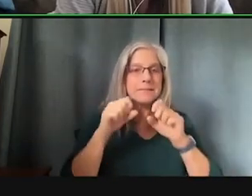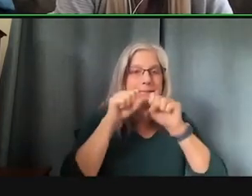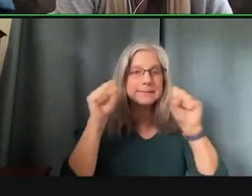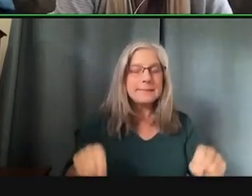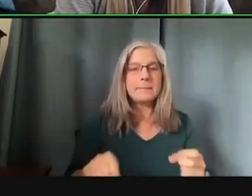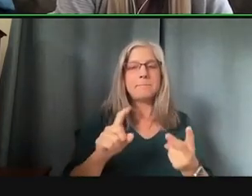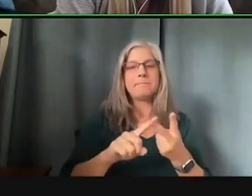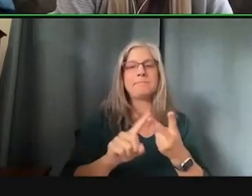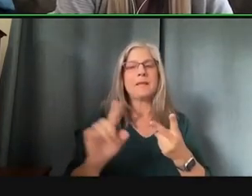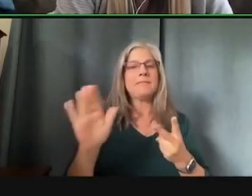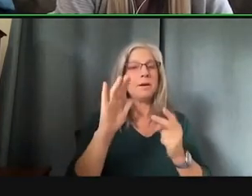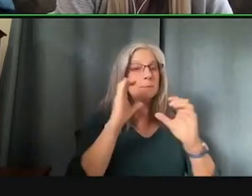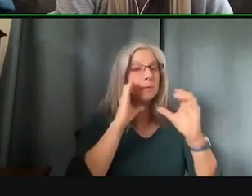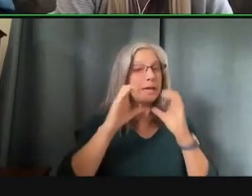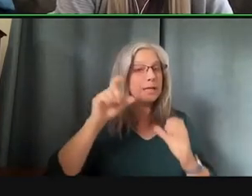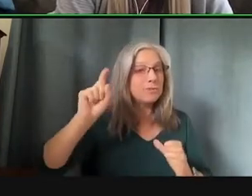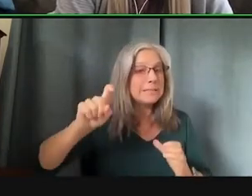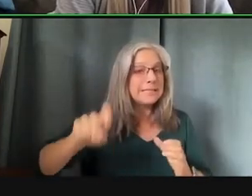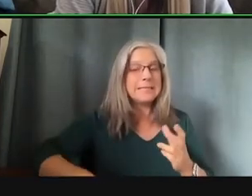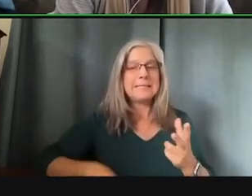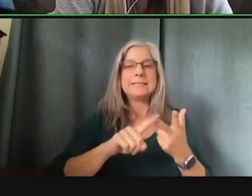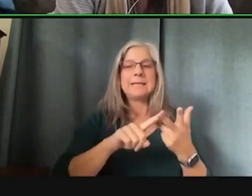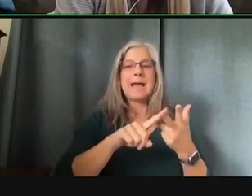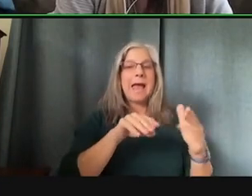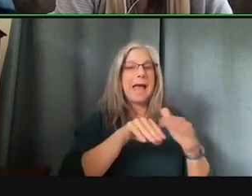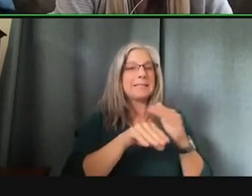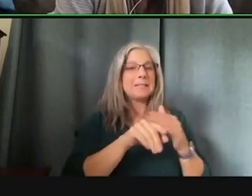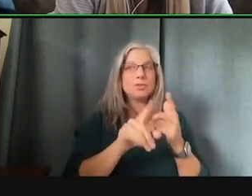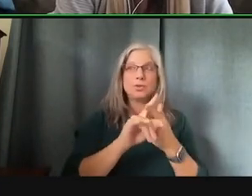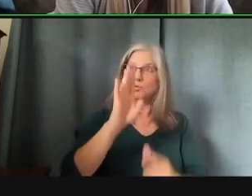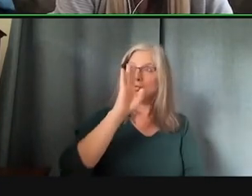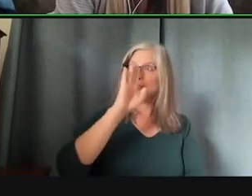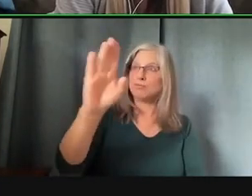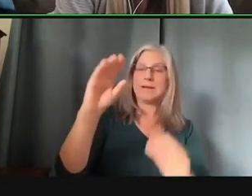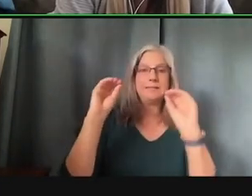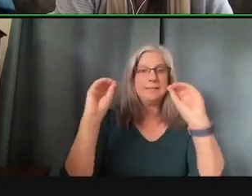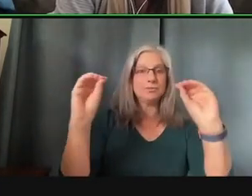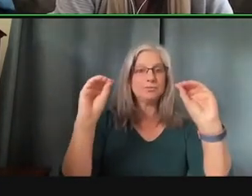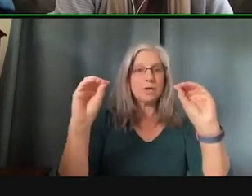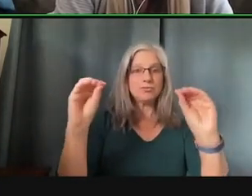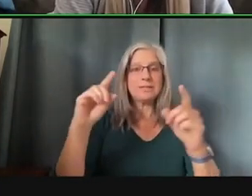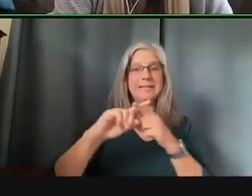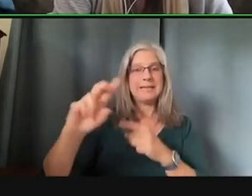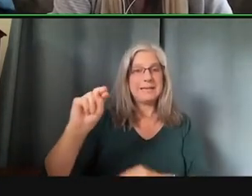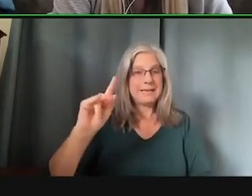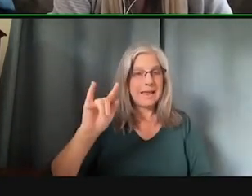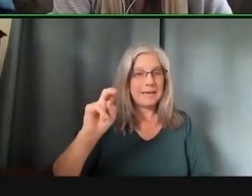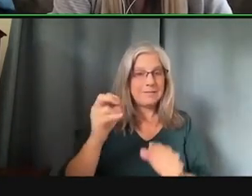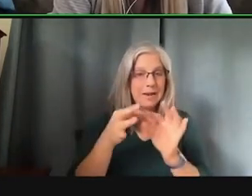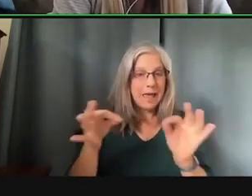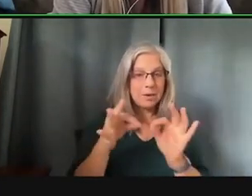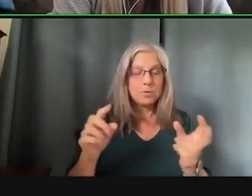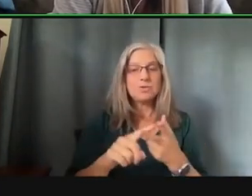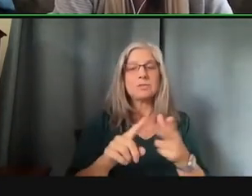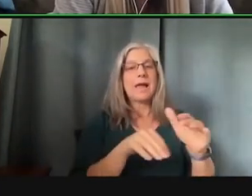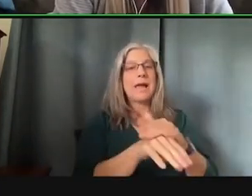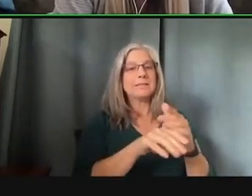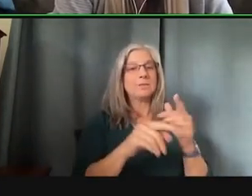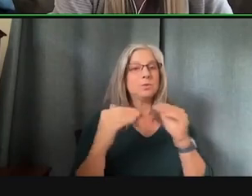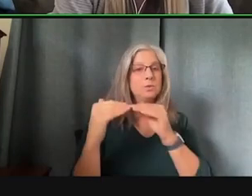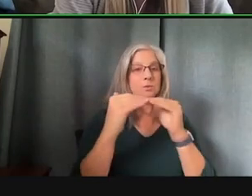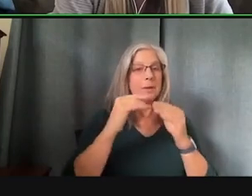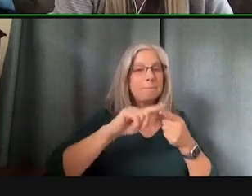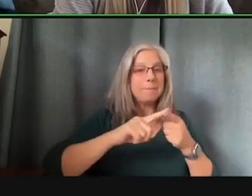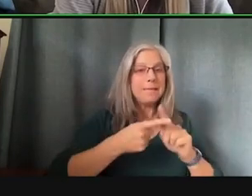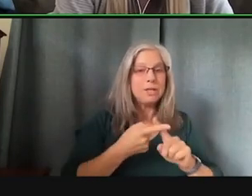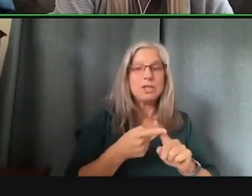their communication needs, their access to direct instruction in their native language, their access to peers. All